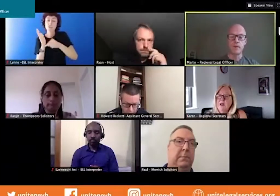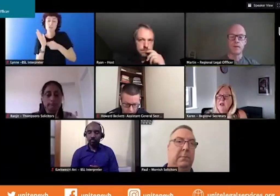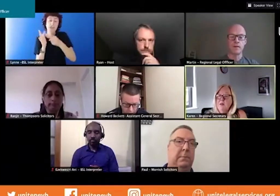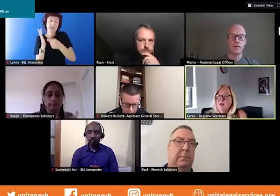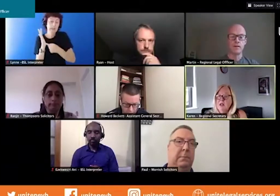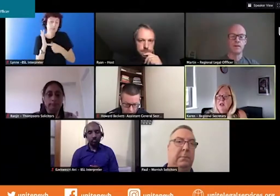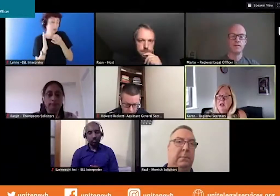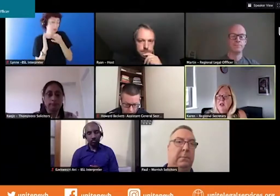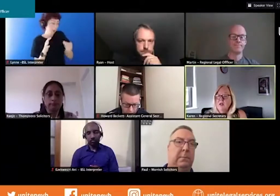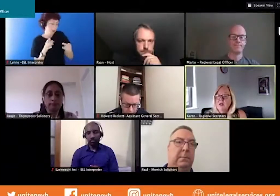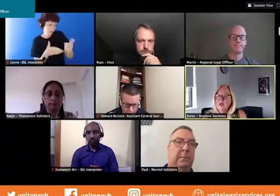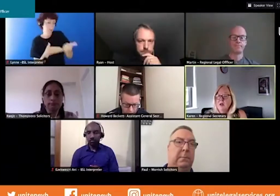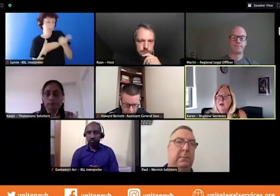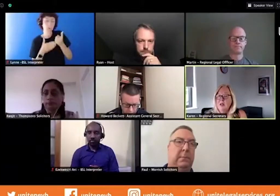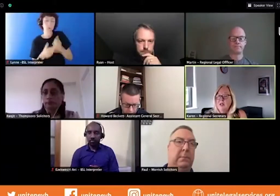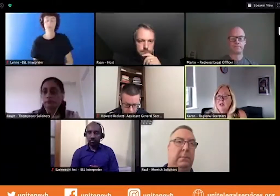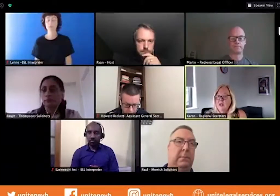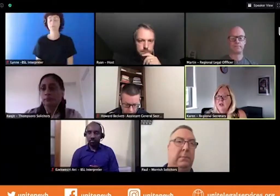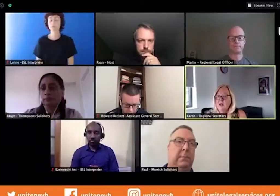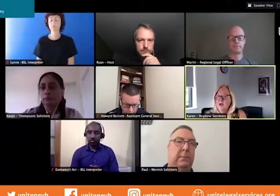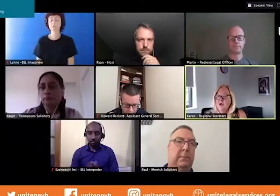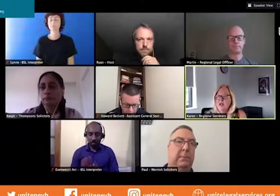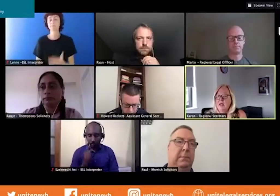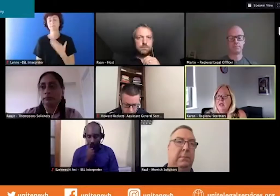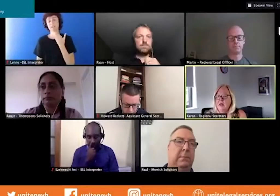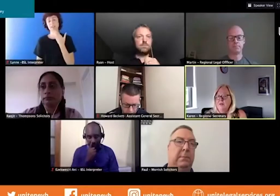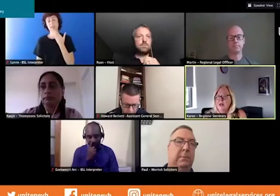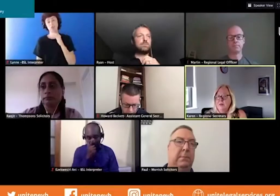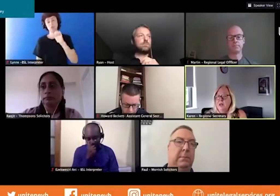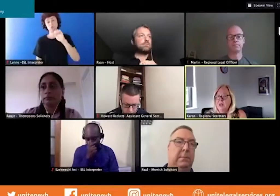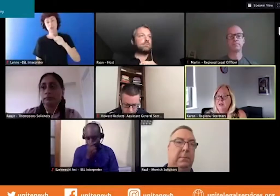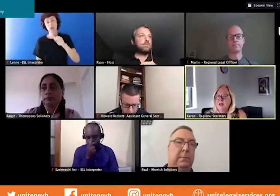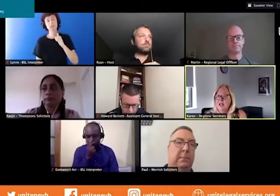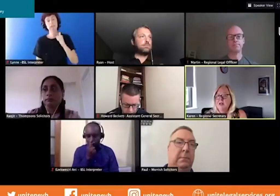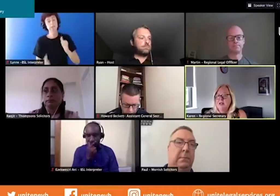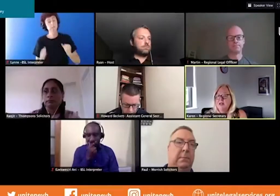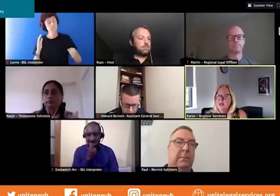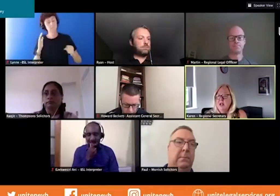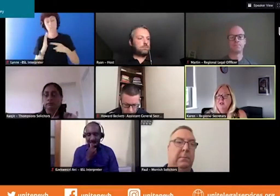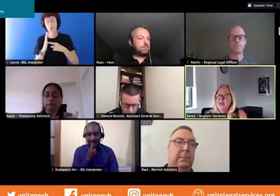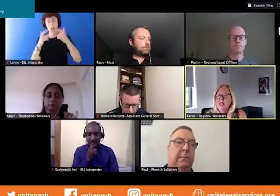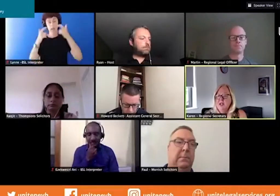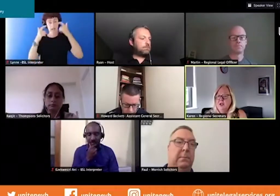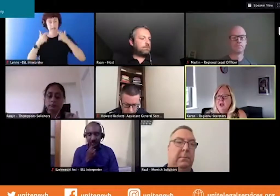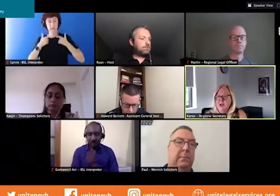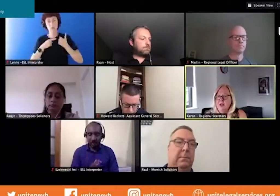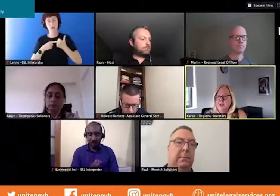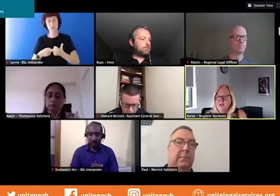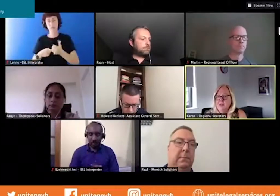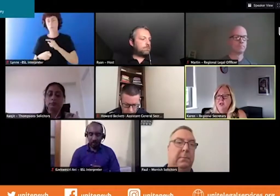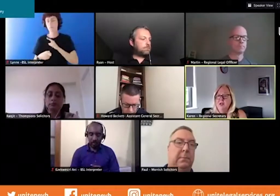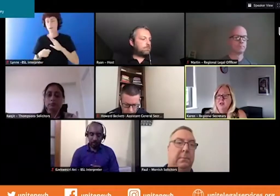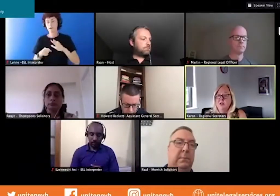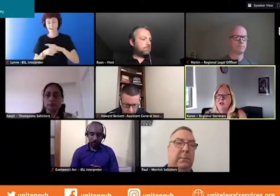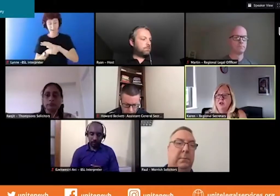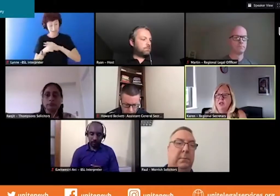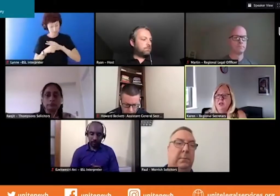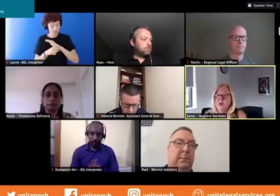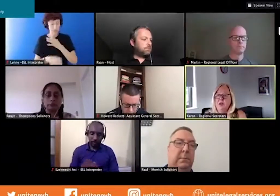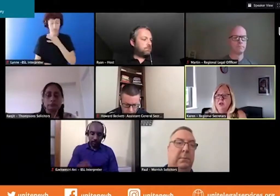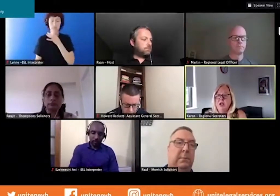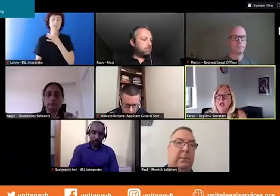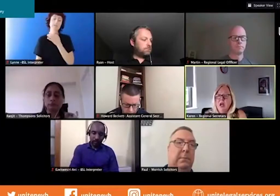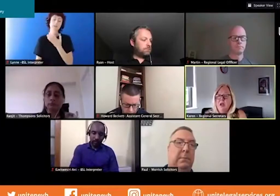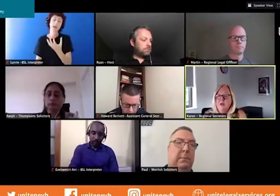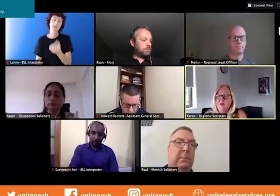Thank you, Martin. And I do think it's absolutely essential that we do get that legal advice, because there is areas of danger around individuals negotiating